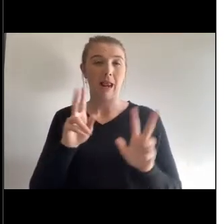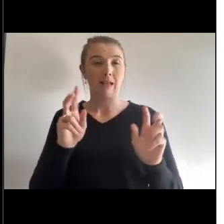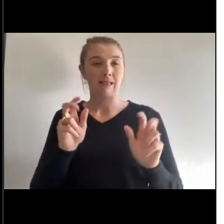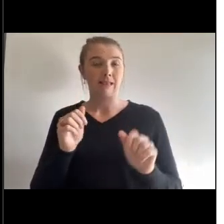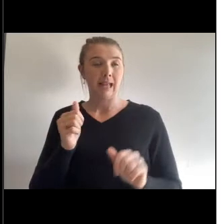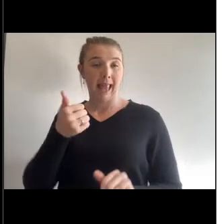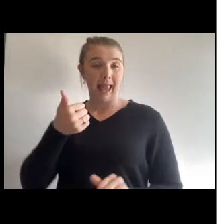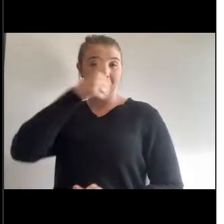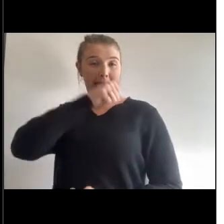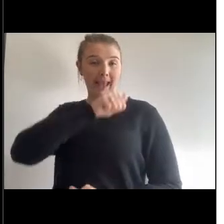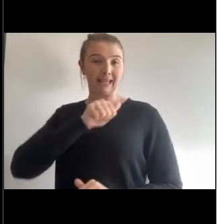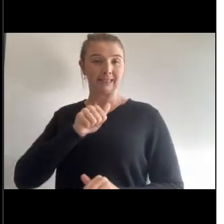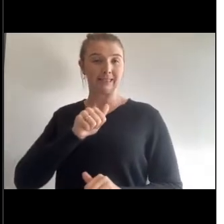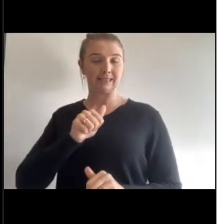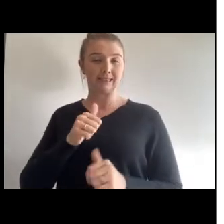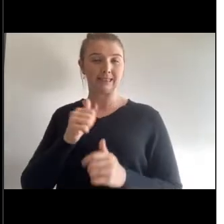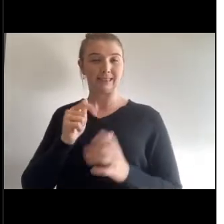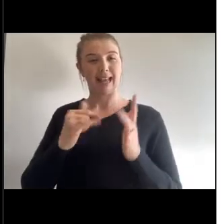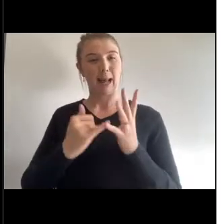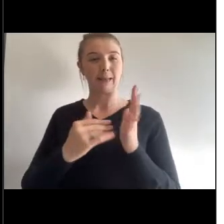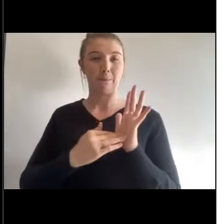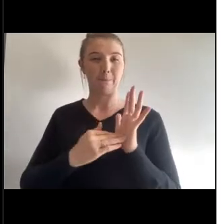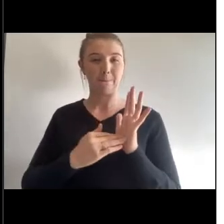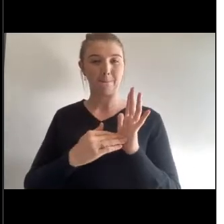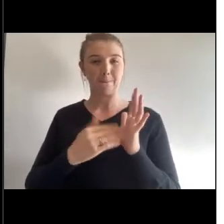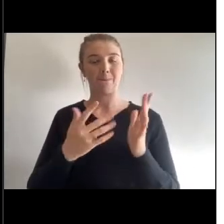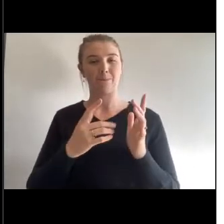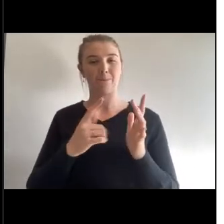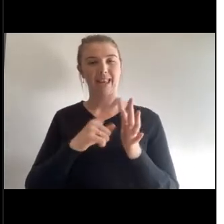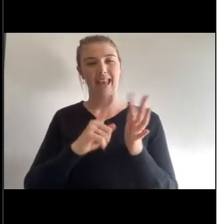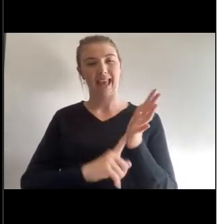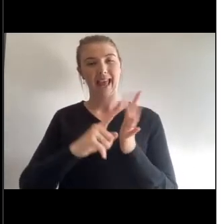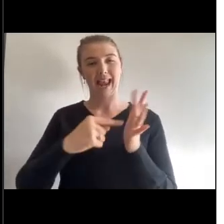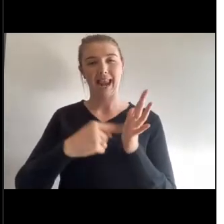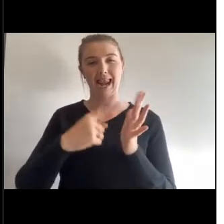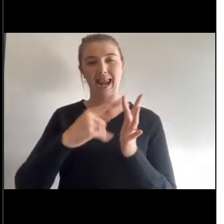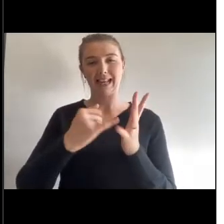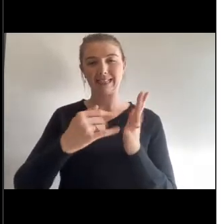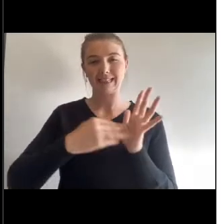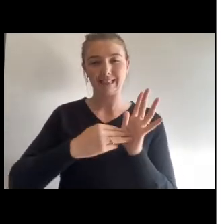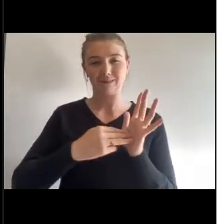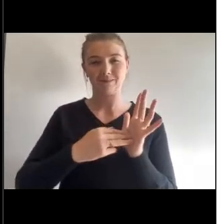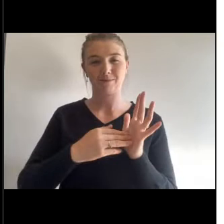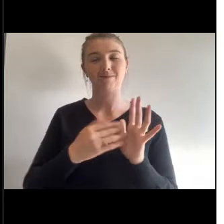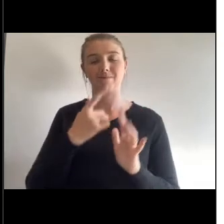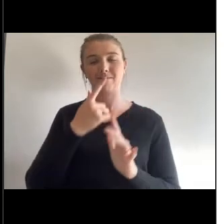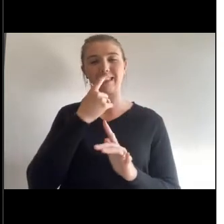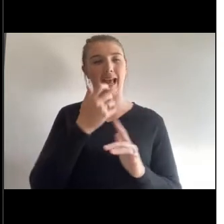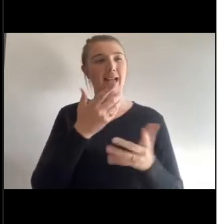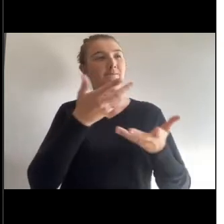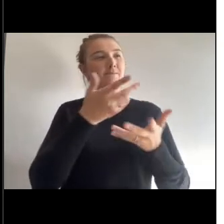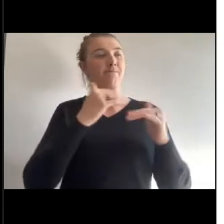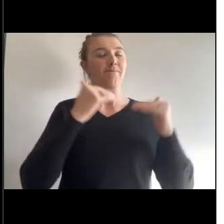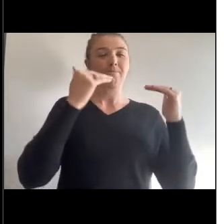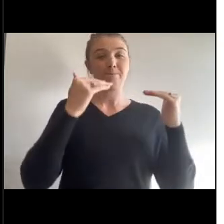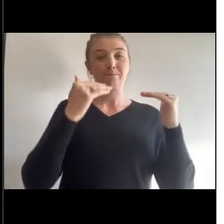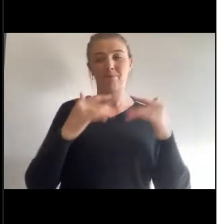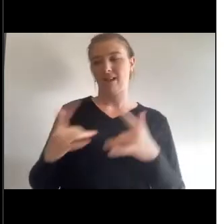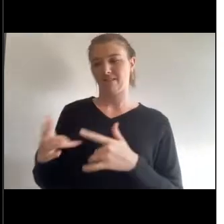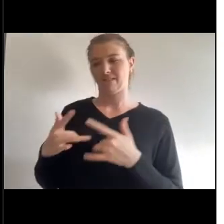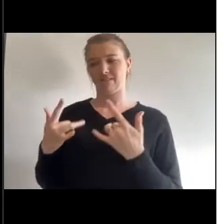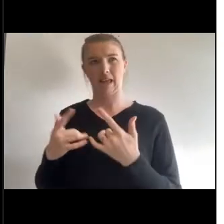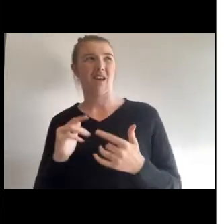different kinds of chemistry, for instance. All of those can also lead people to feel like they don't belong. But I